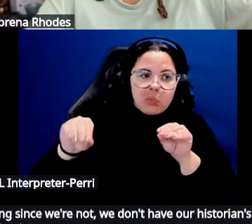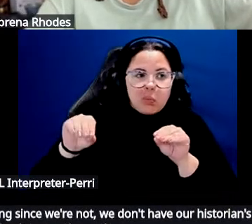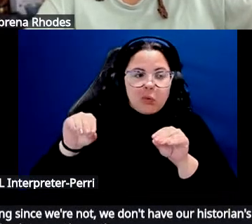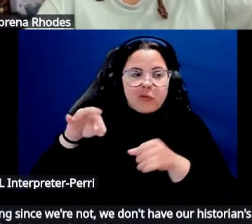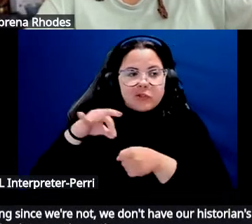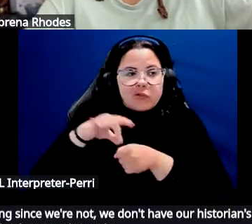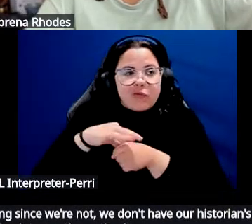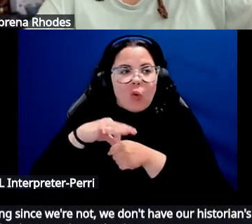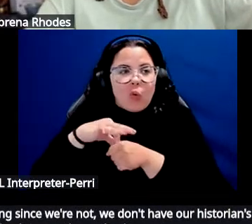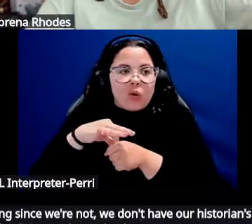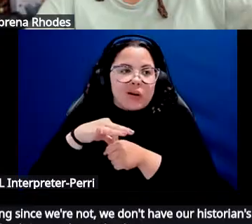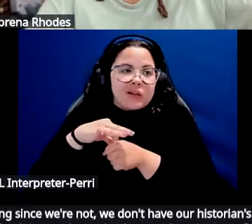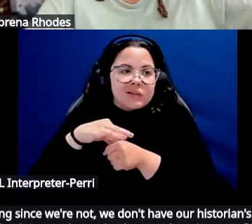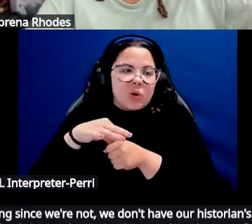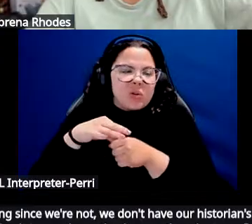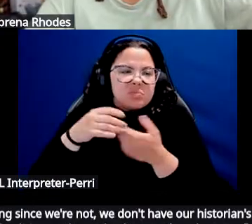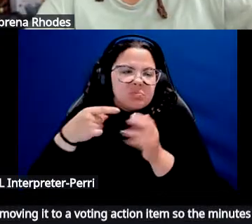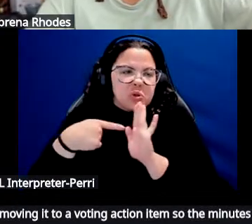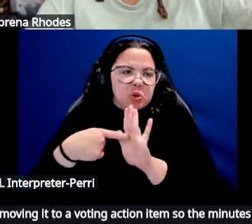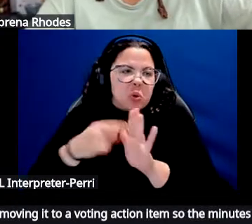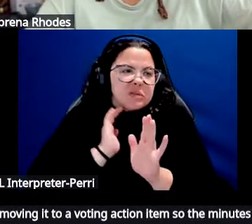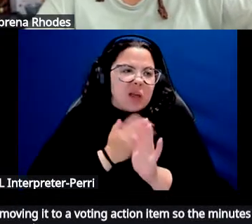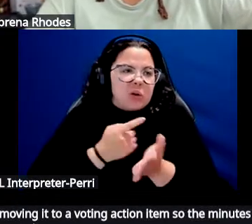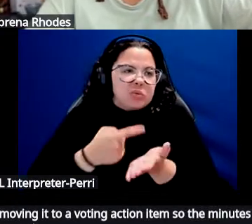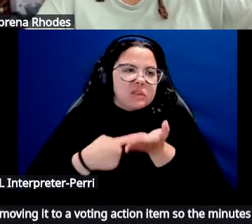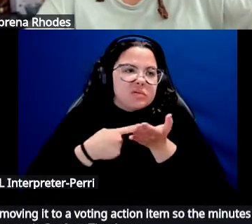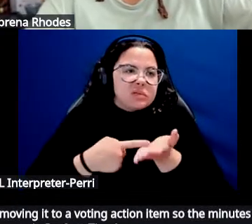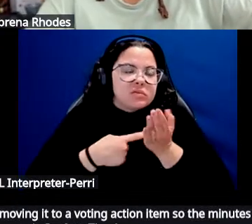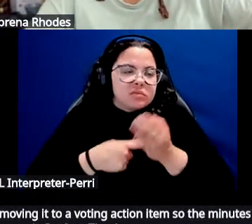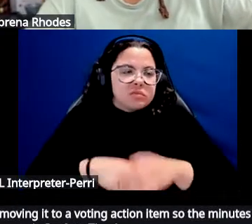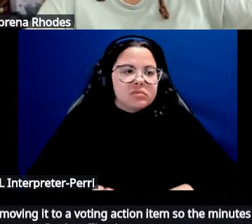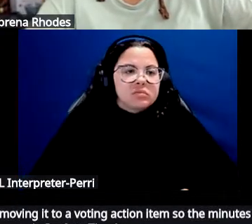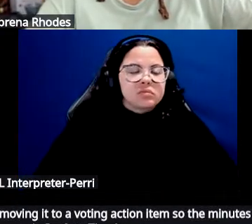minutes reflect our conversation on it. Perfect, thank you.